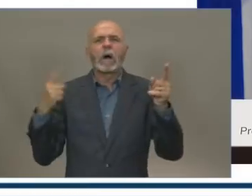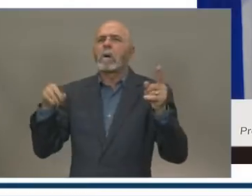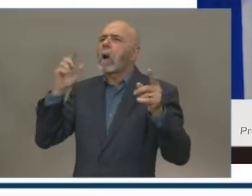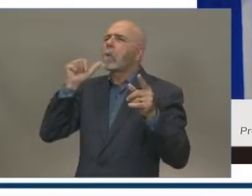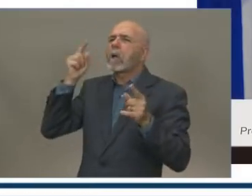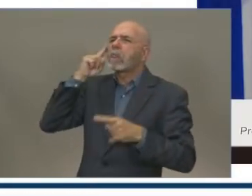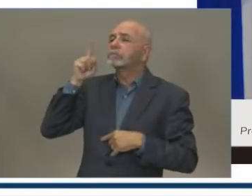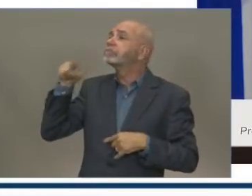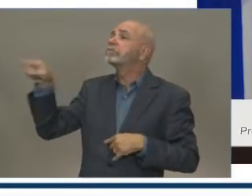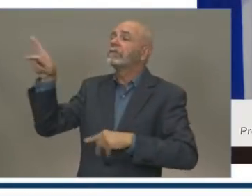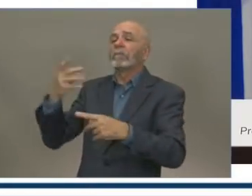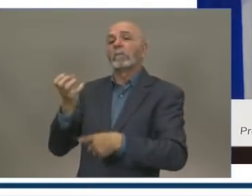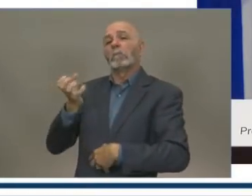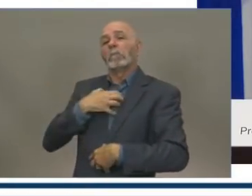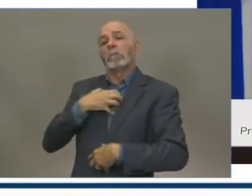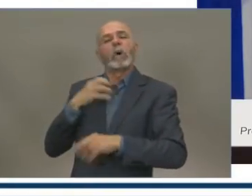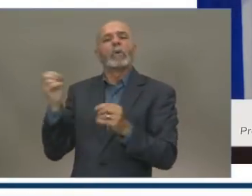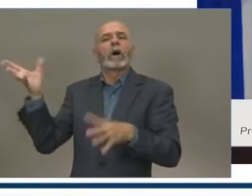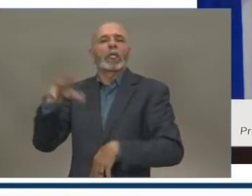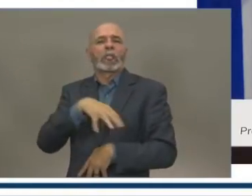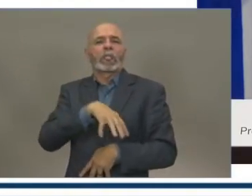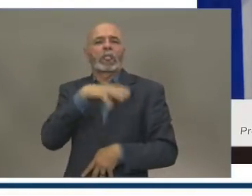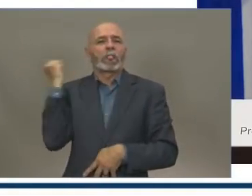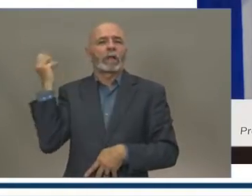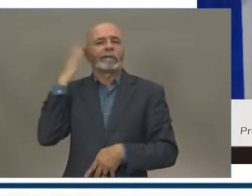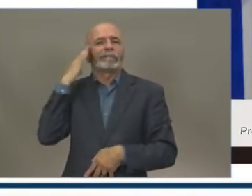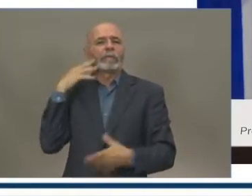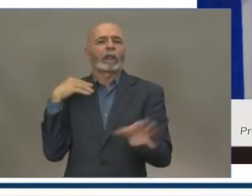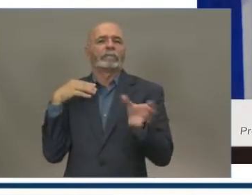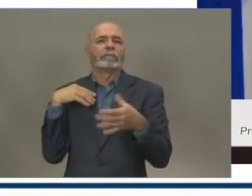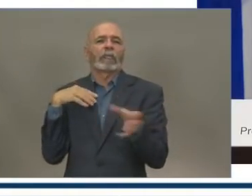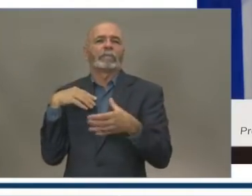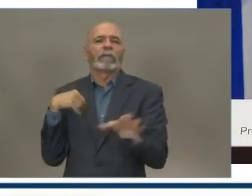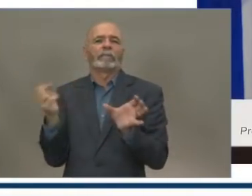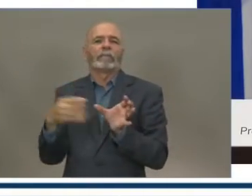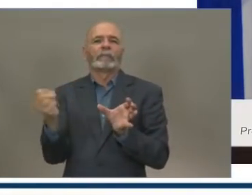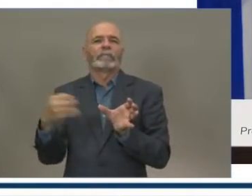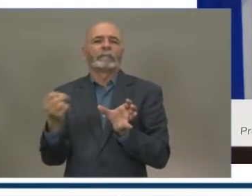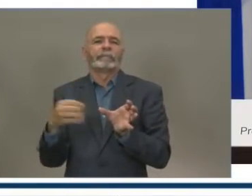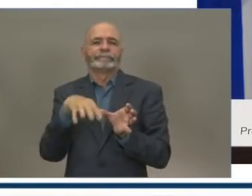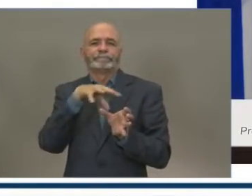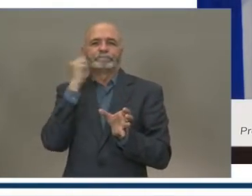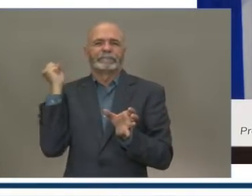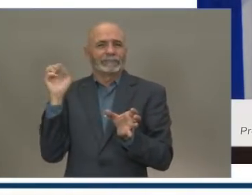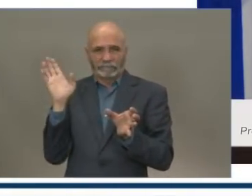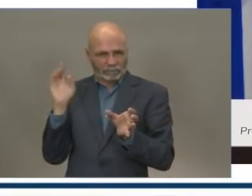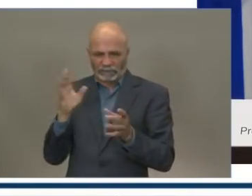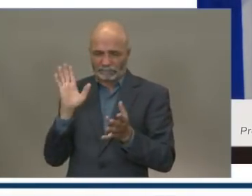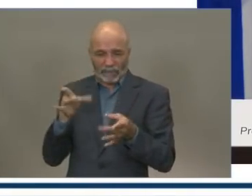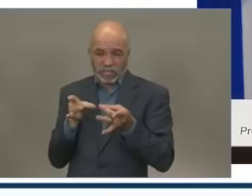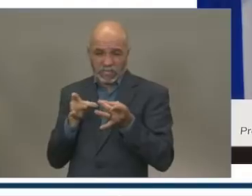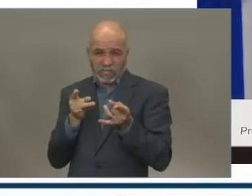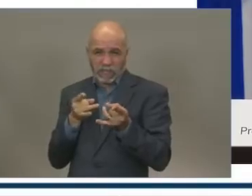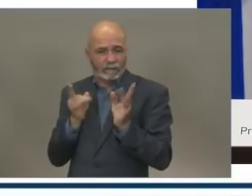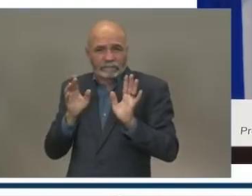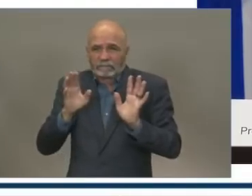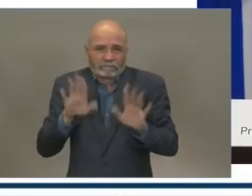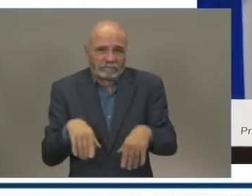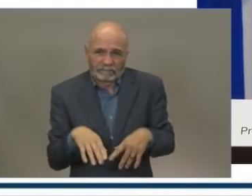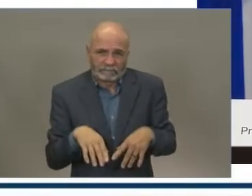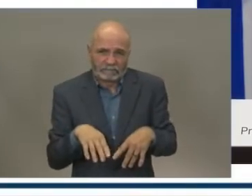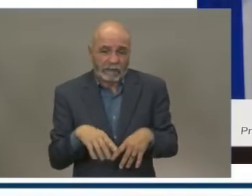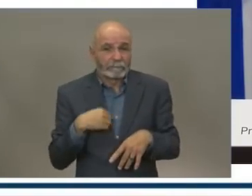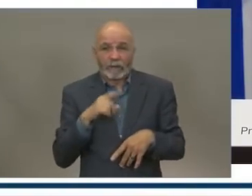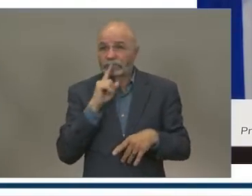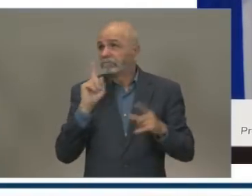to, people are used to downloading apps and using it, and I think this will be pretty efficient for them. And overall, I haven't had,